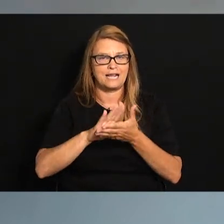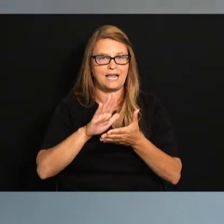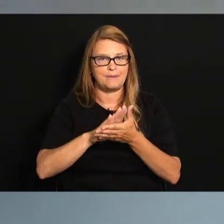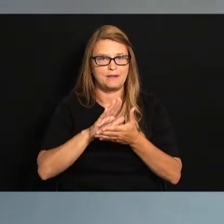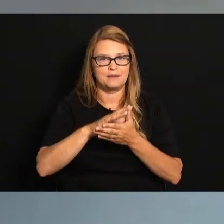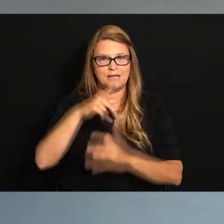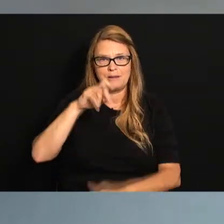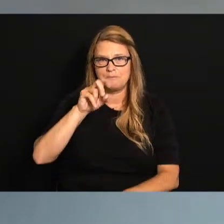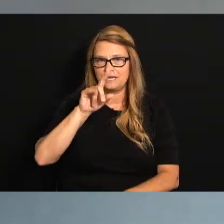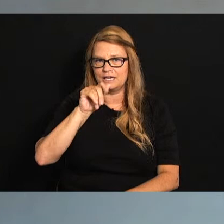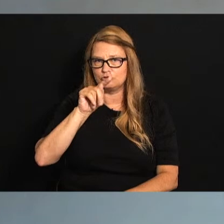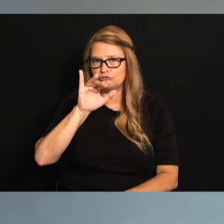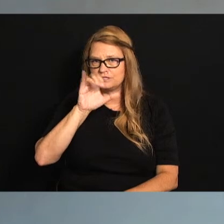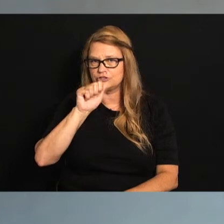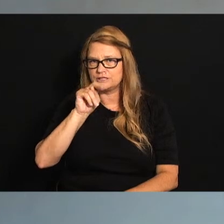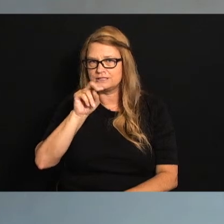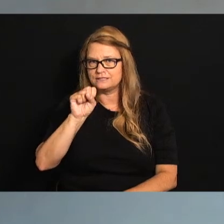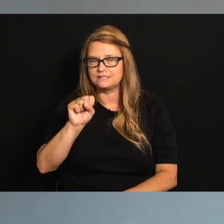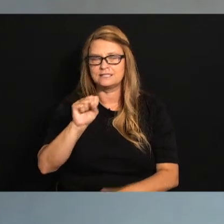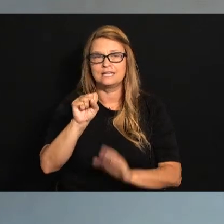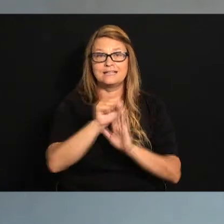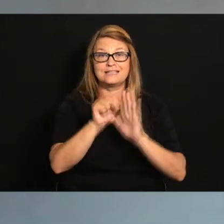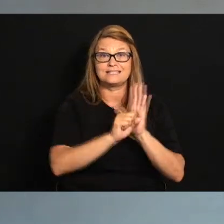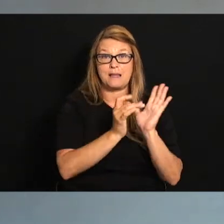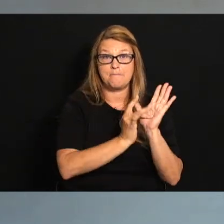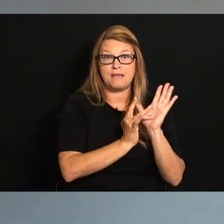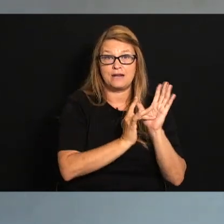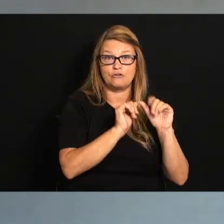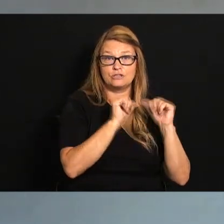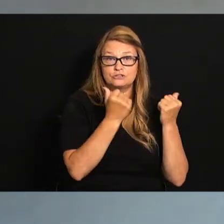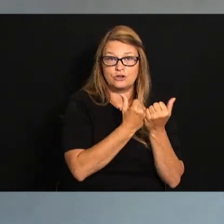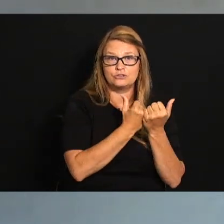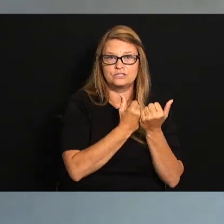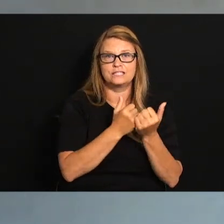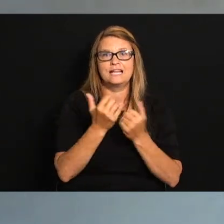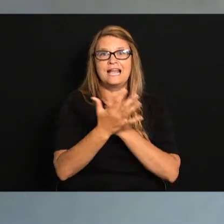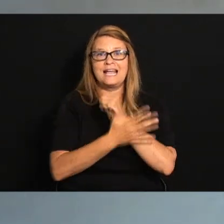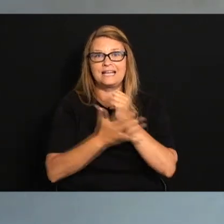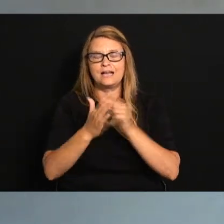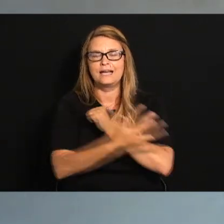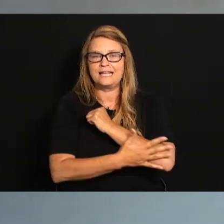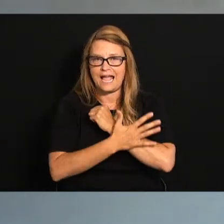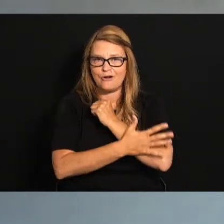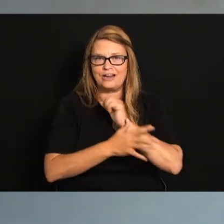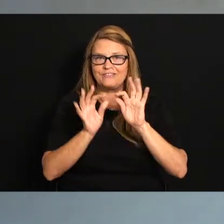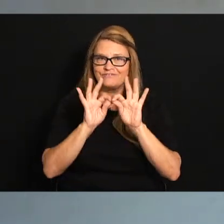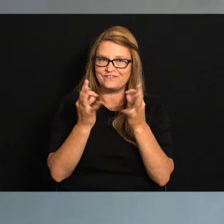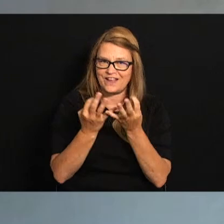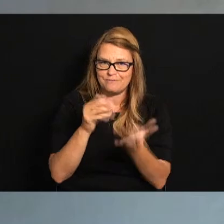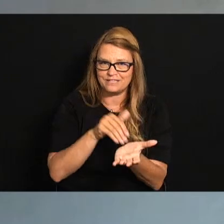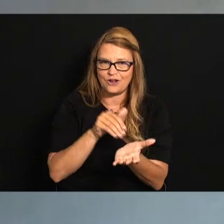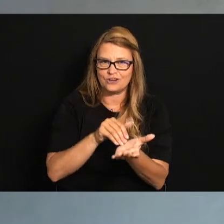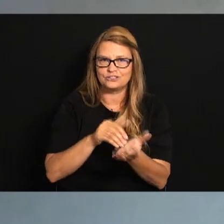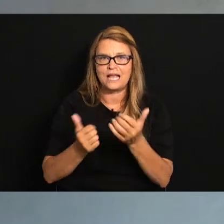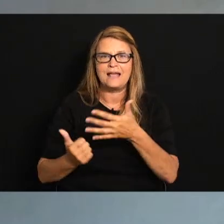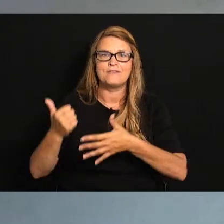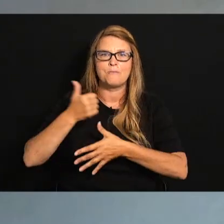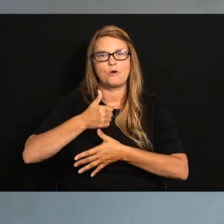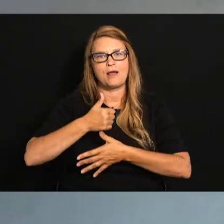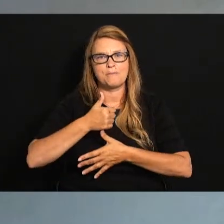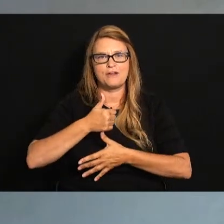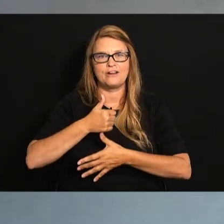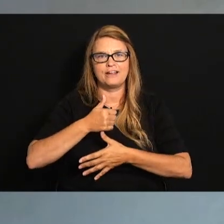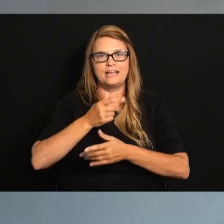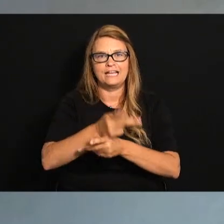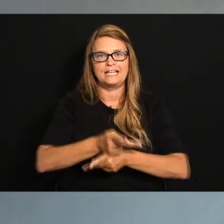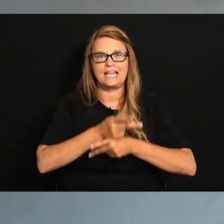State Medical Association, Academy of Family Physicians, as well as the Primary Care Association, which